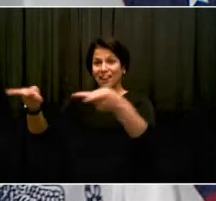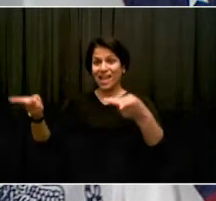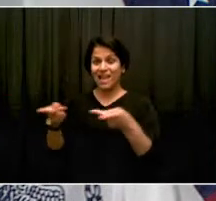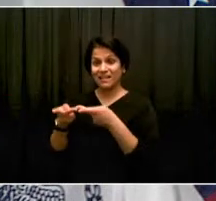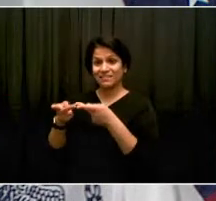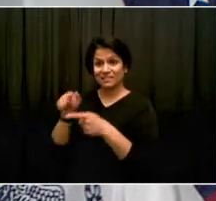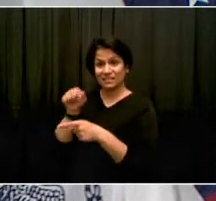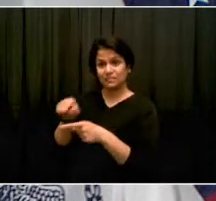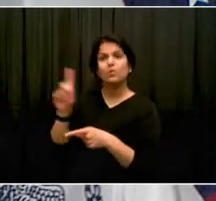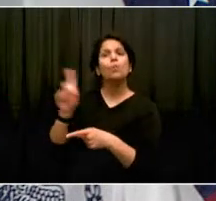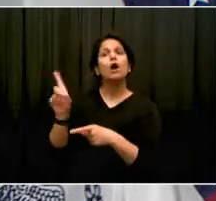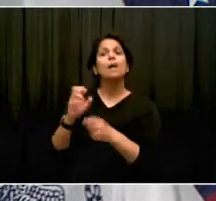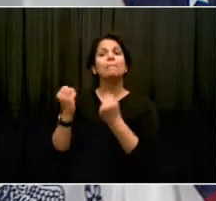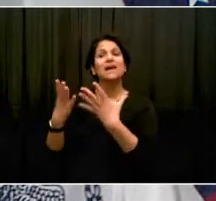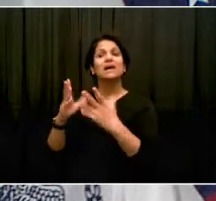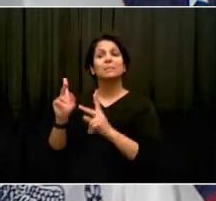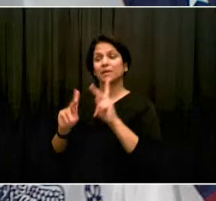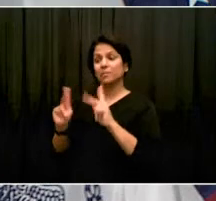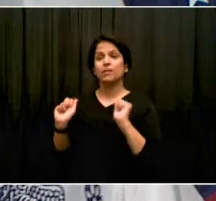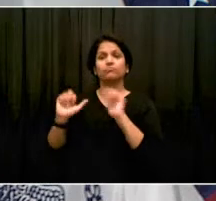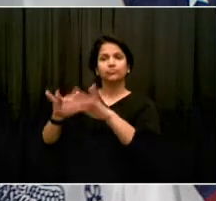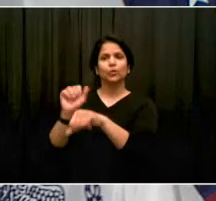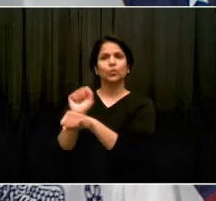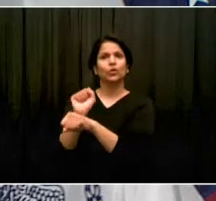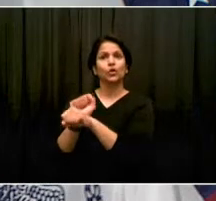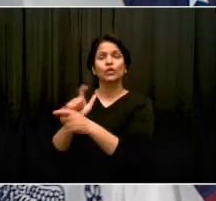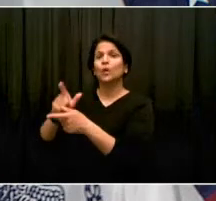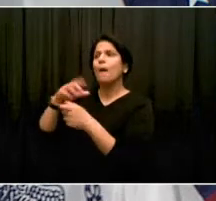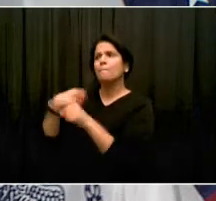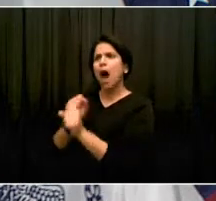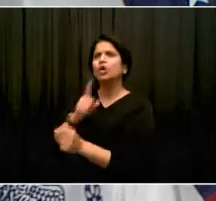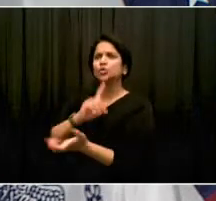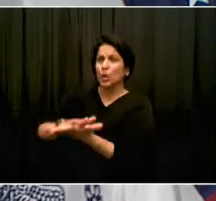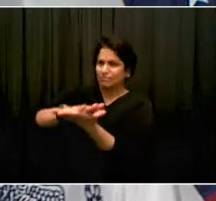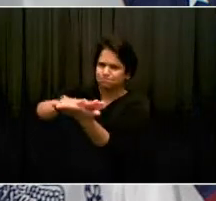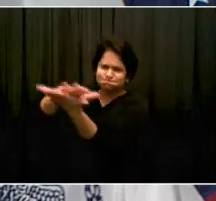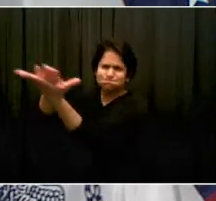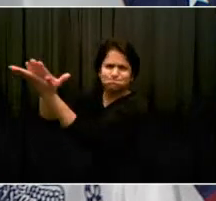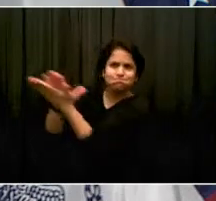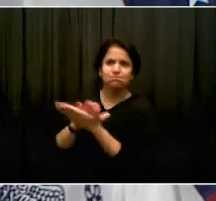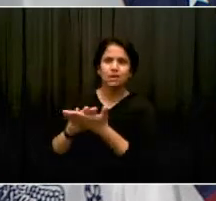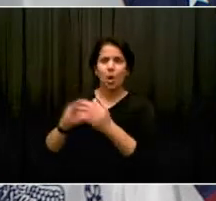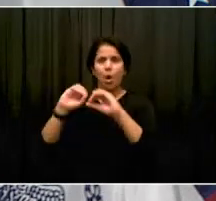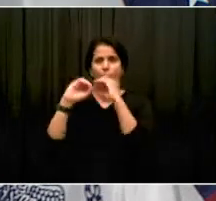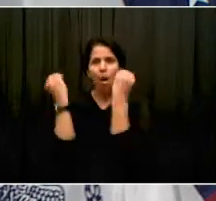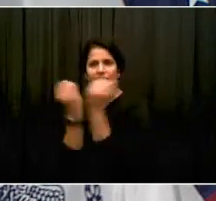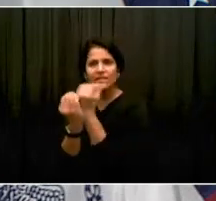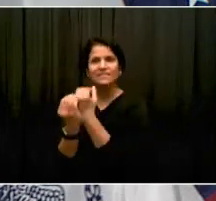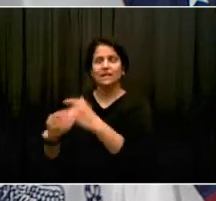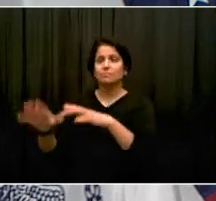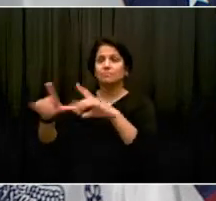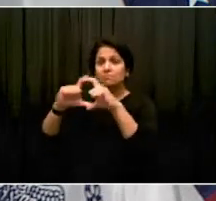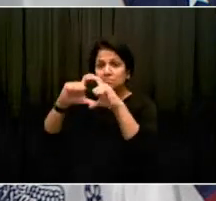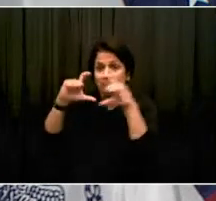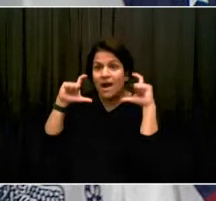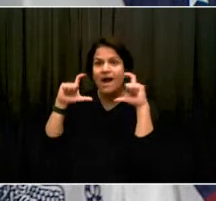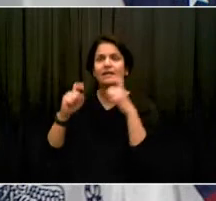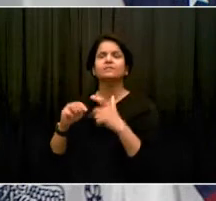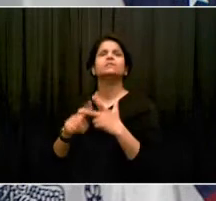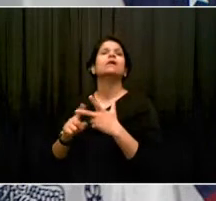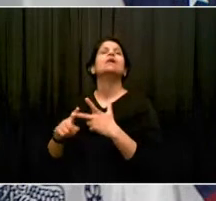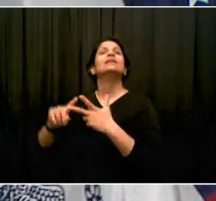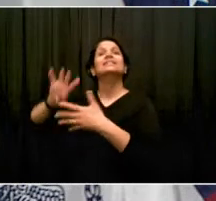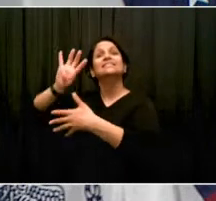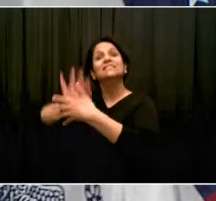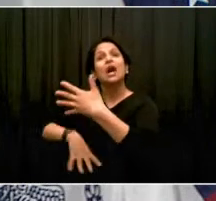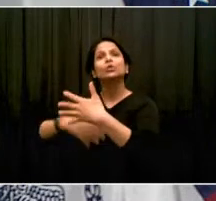safe. Mask wearing, obviously, different numbers of people at different times. There'll be rotation system. I'm very confident